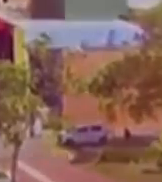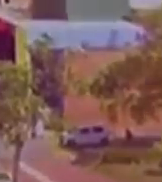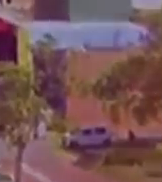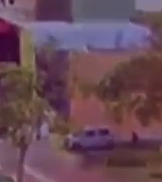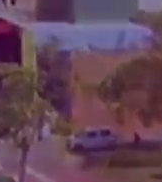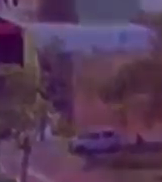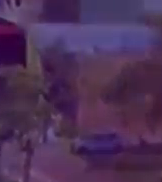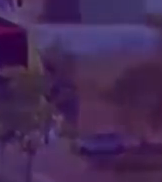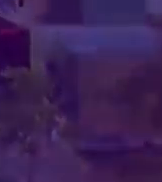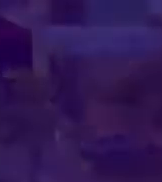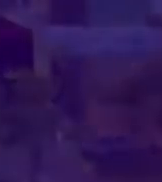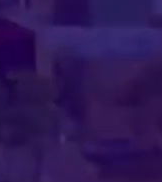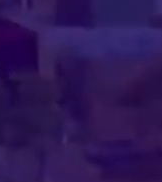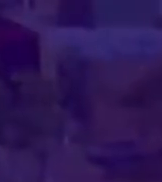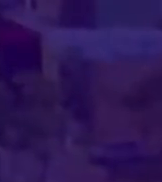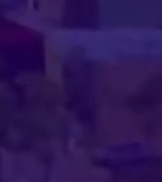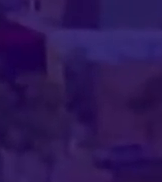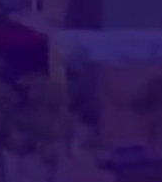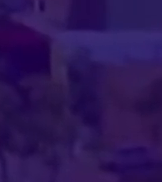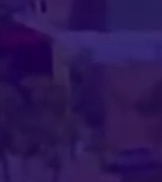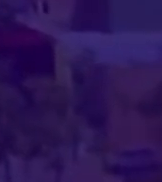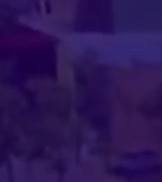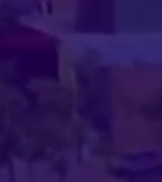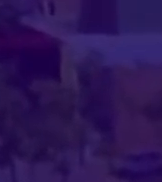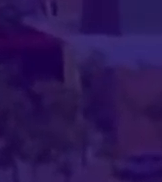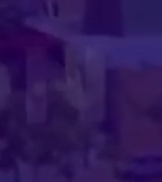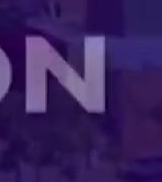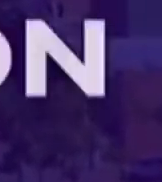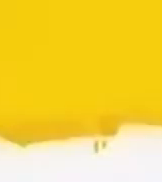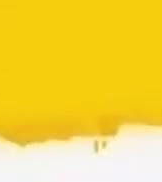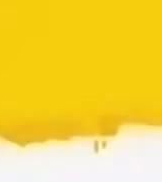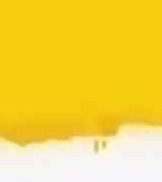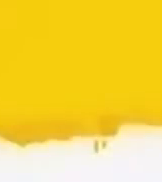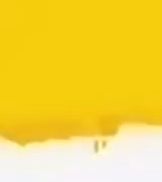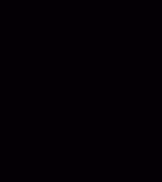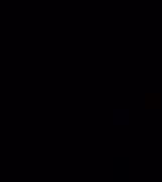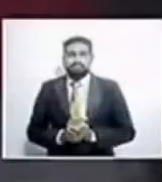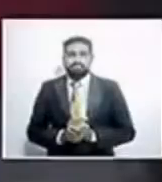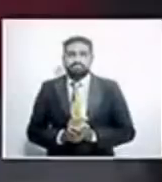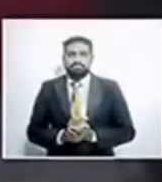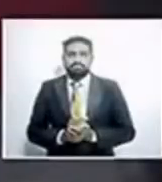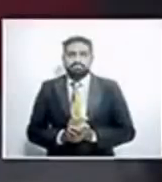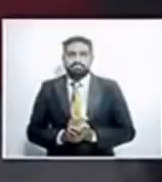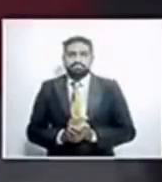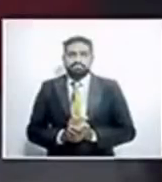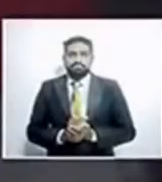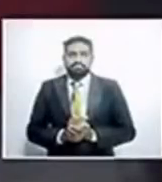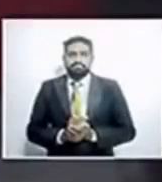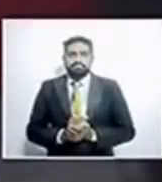Slit Knowledge University. Challenging convention and redefining education.